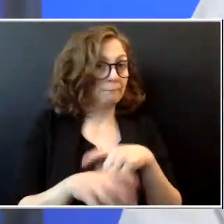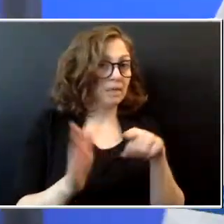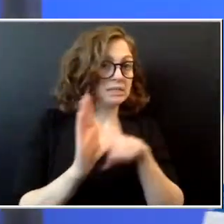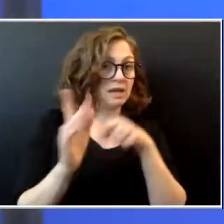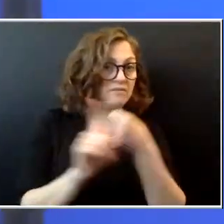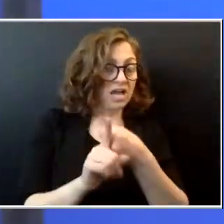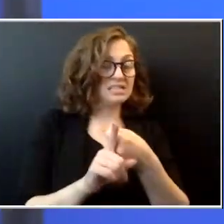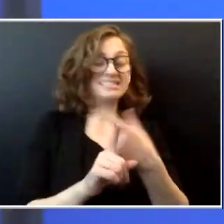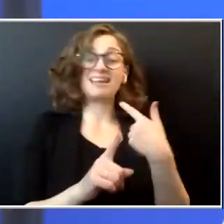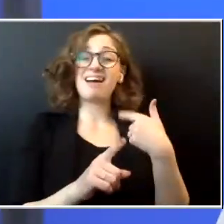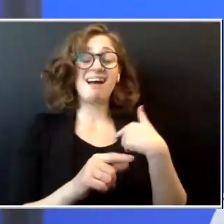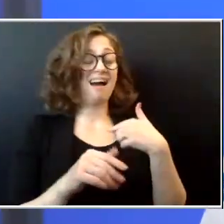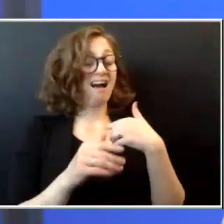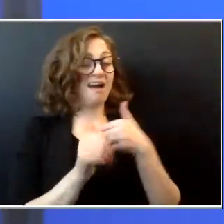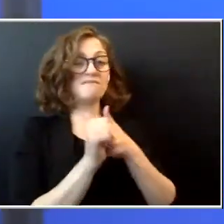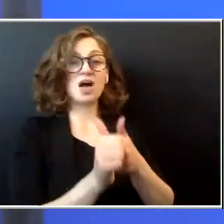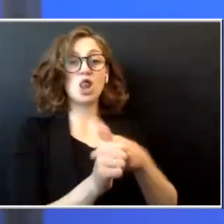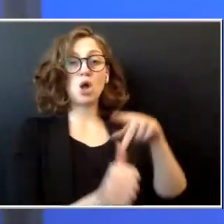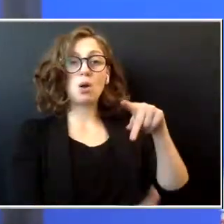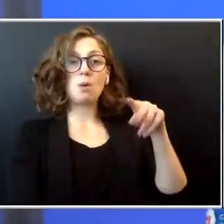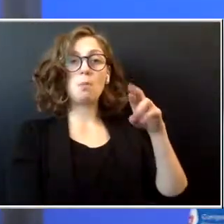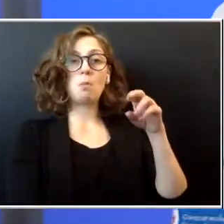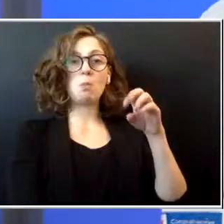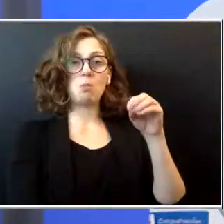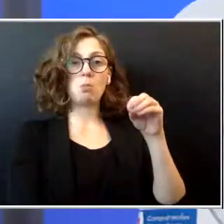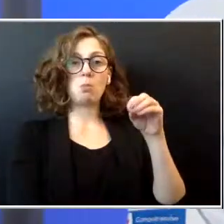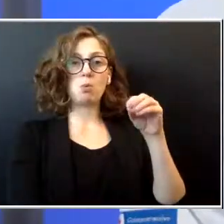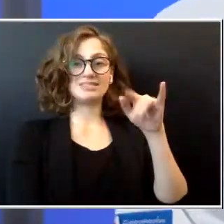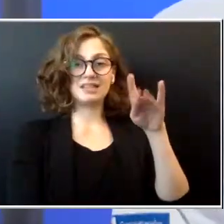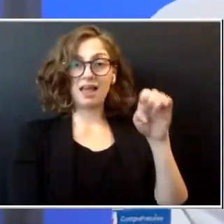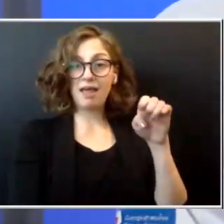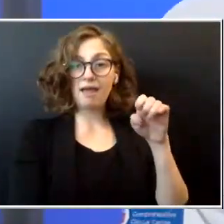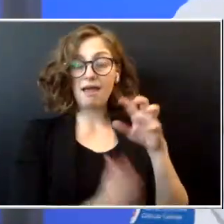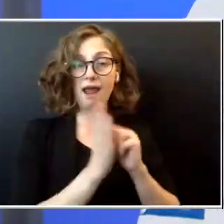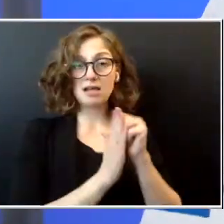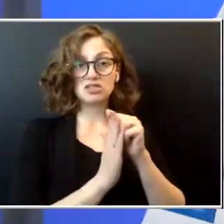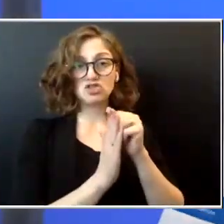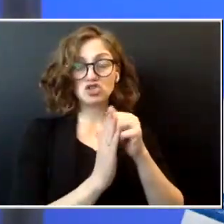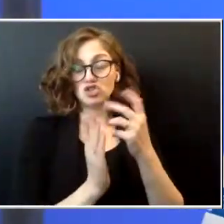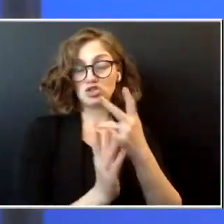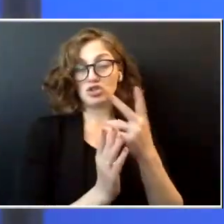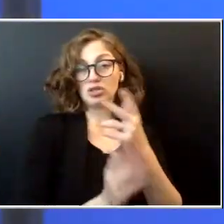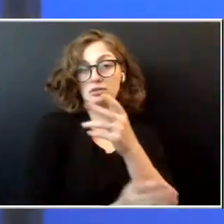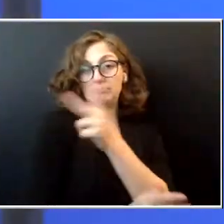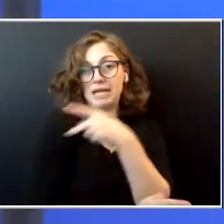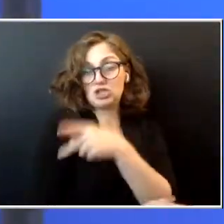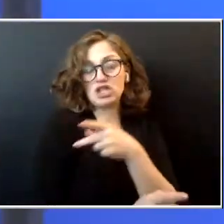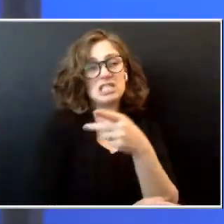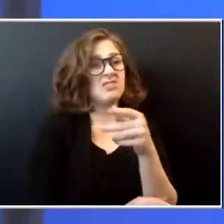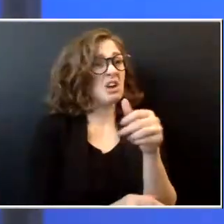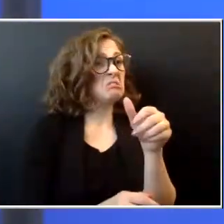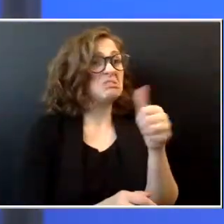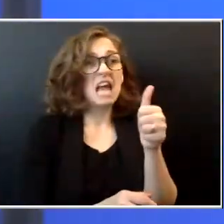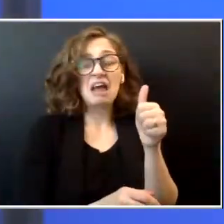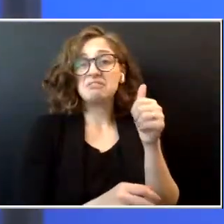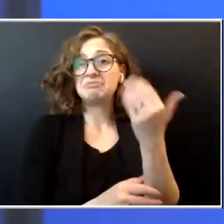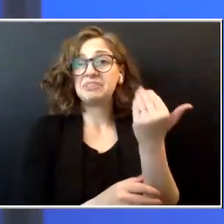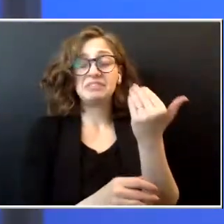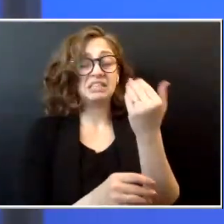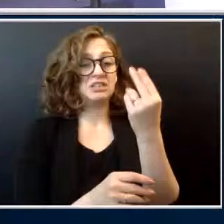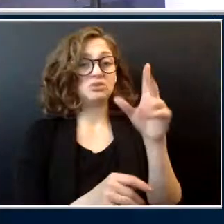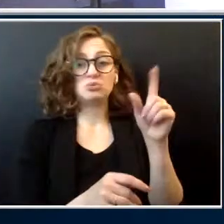15 years, not only just for late side effects, we also want to know if we're actually curing patients in the long term without a recurrence. So really a long time.